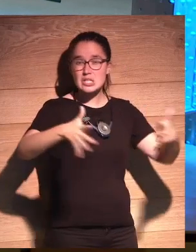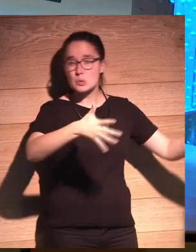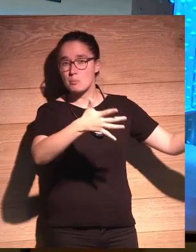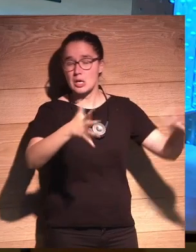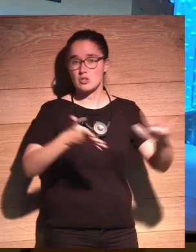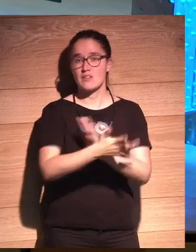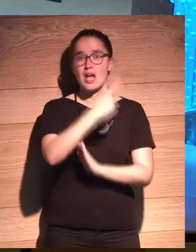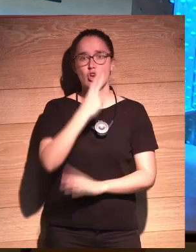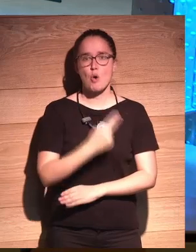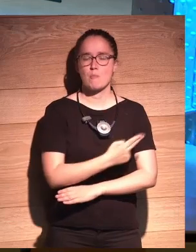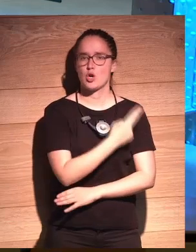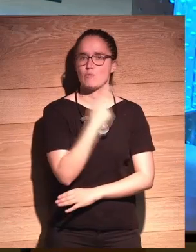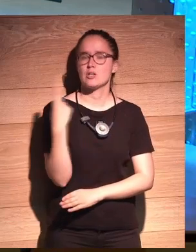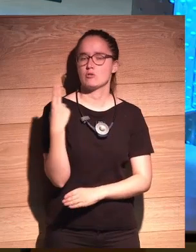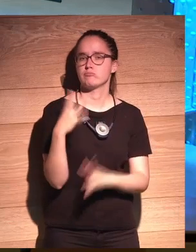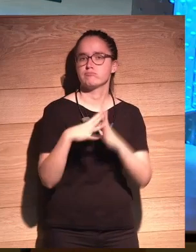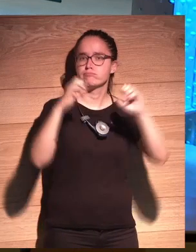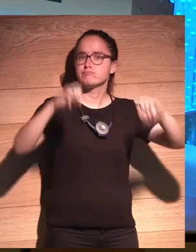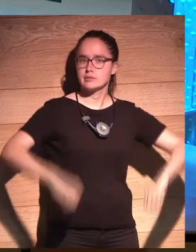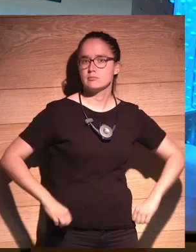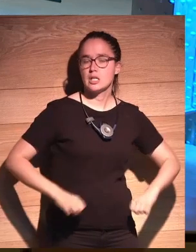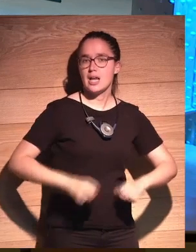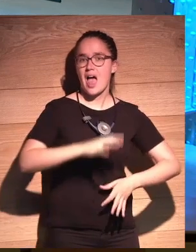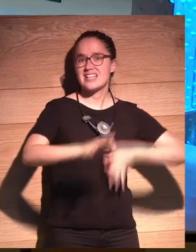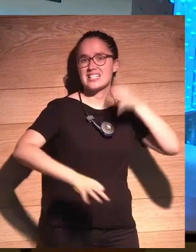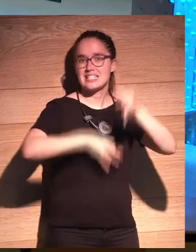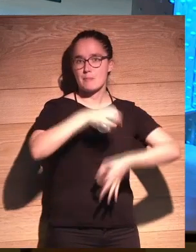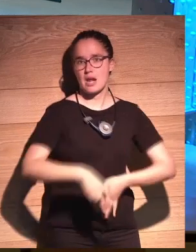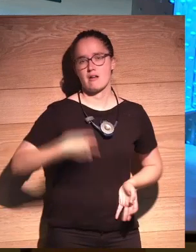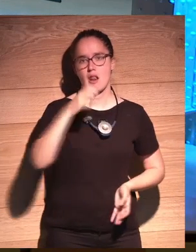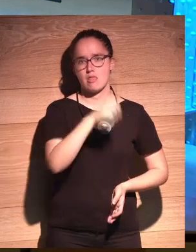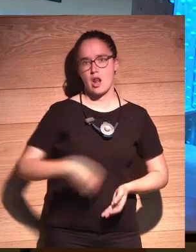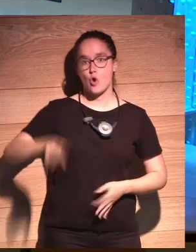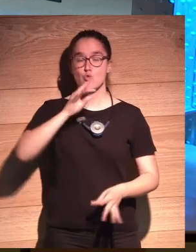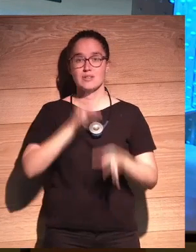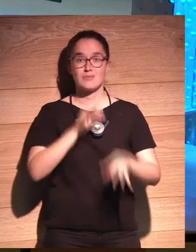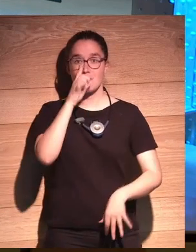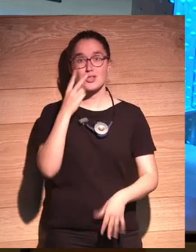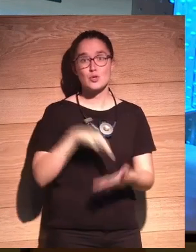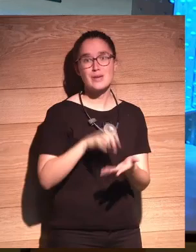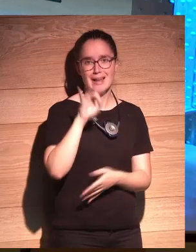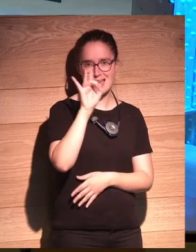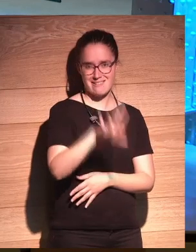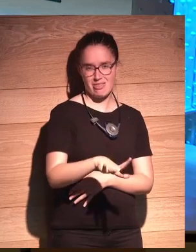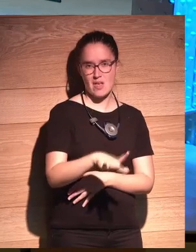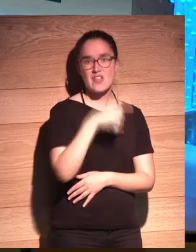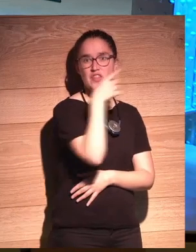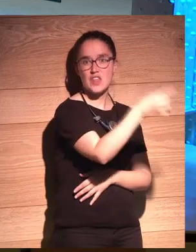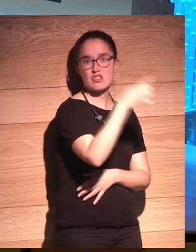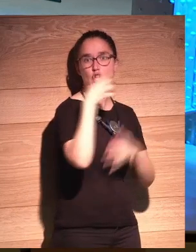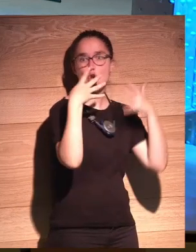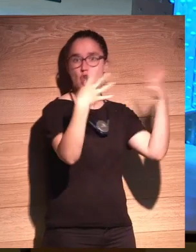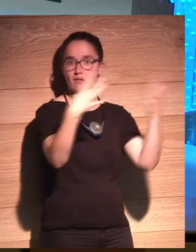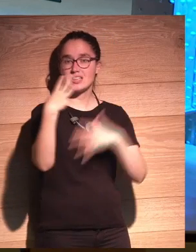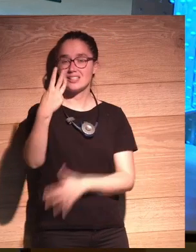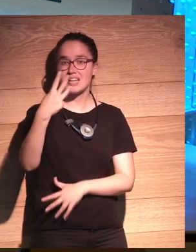2030. I don't know if you've heard about this commitment. It was adopted by the General Assembly of United